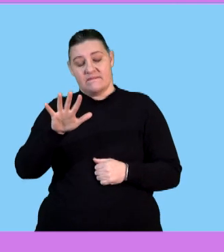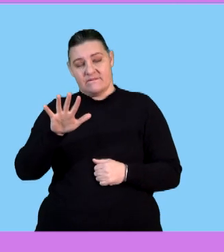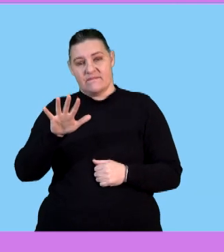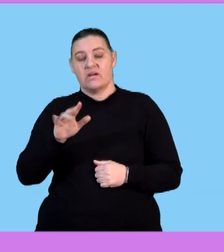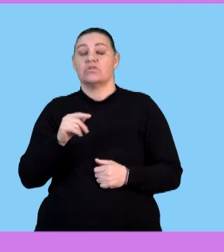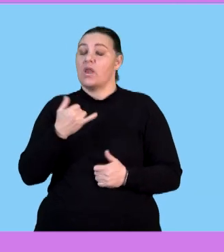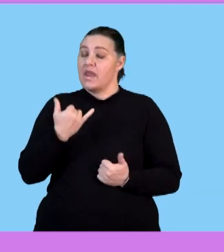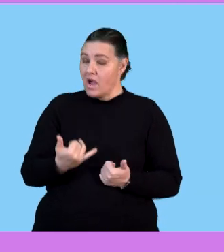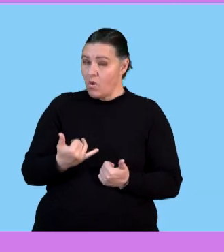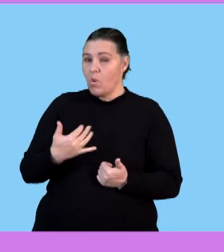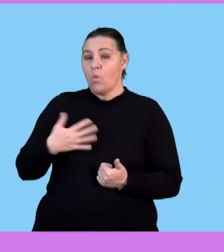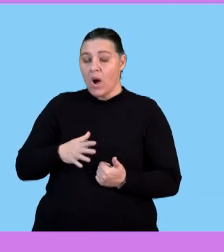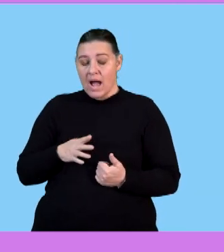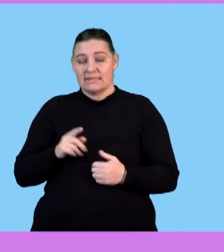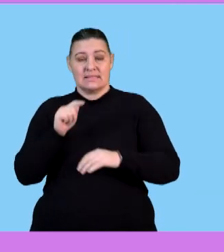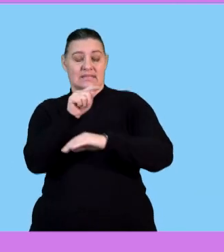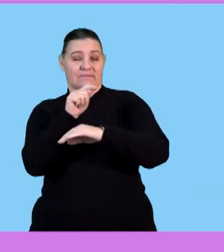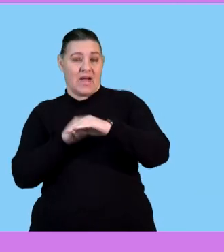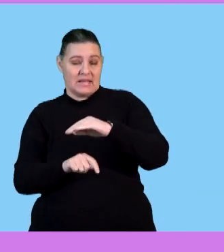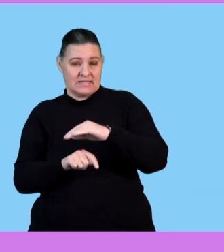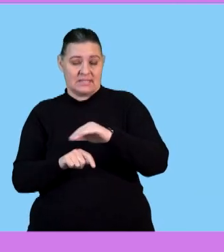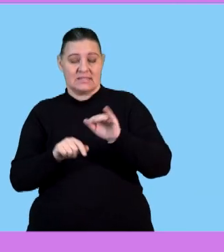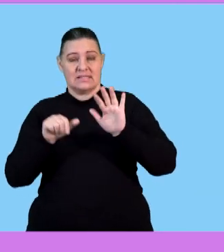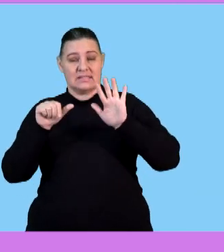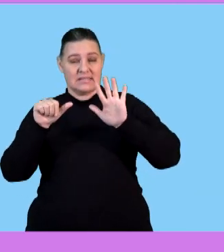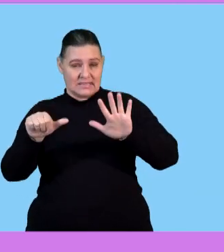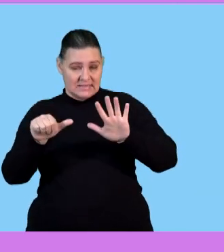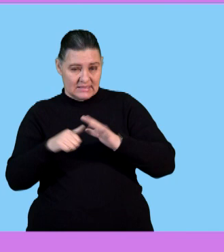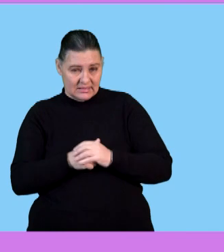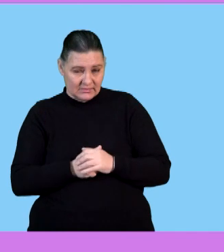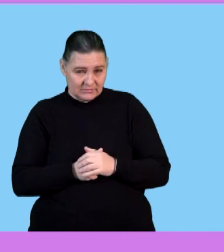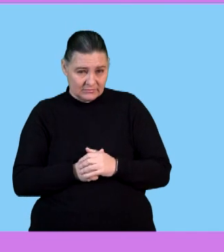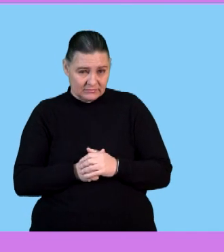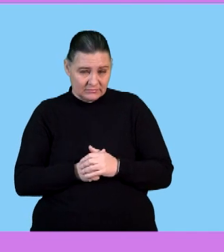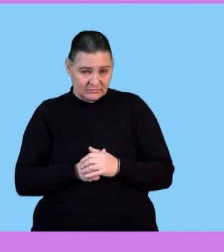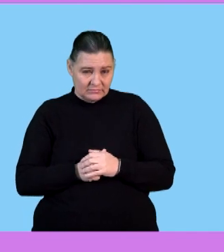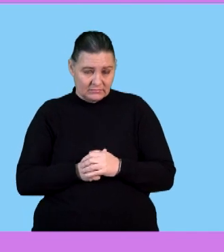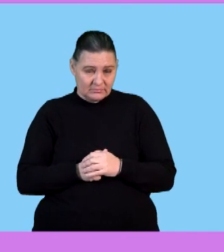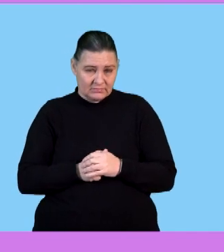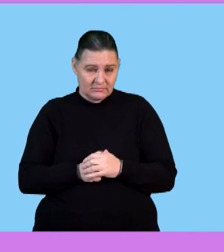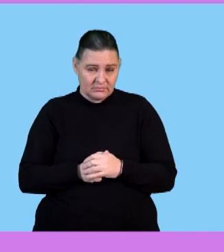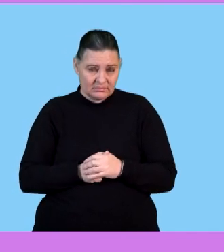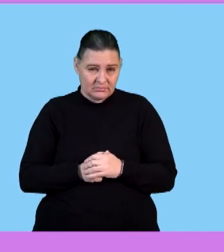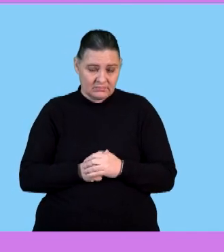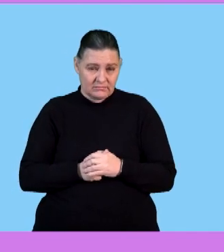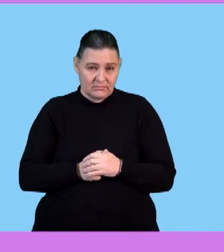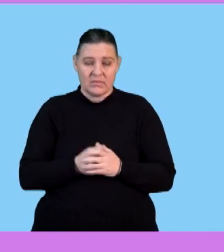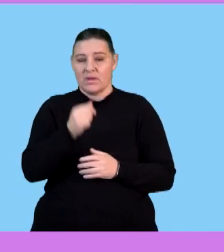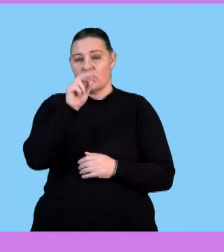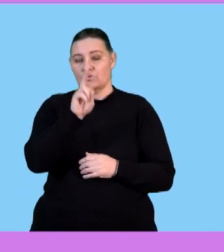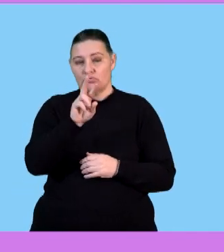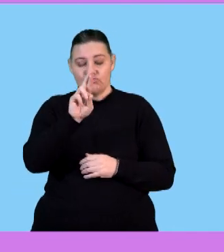we were to divide by $13.95, we should get the price per muffin. And in this case,